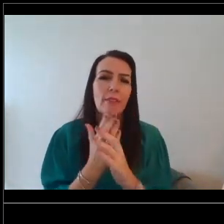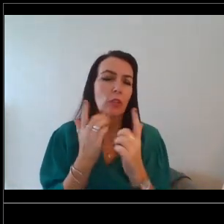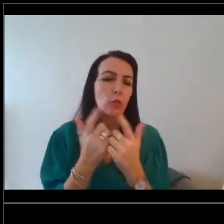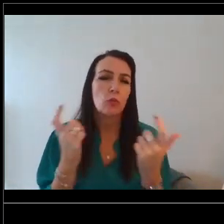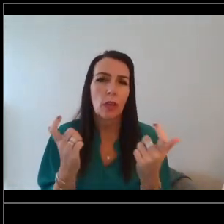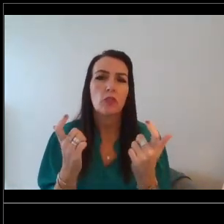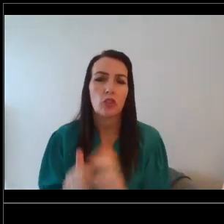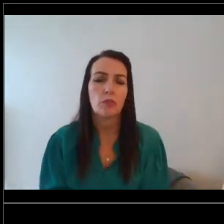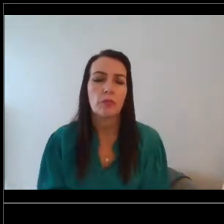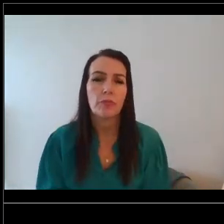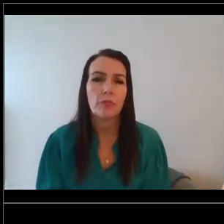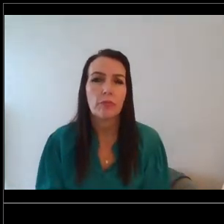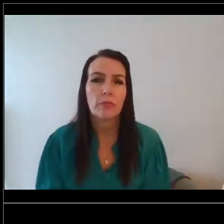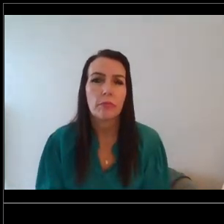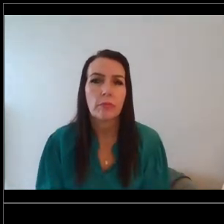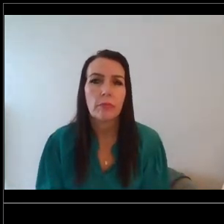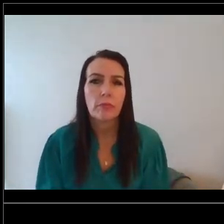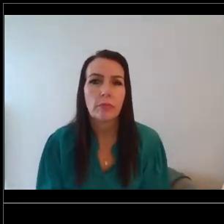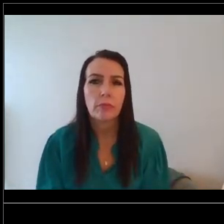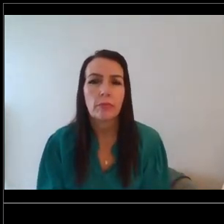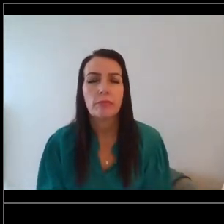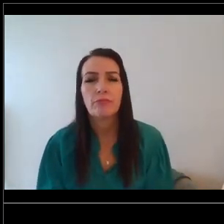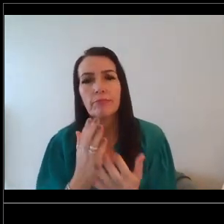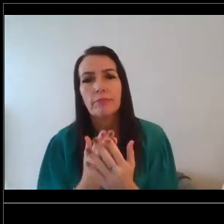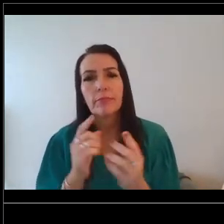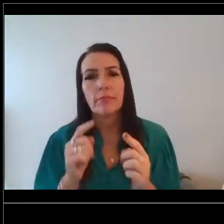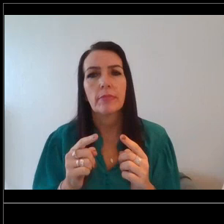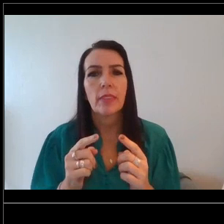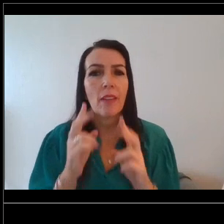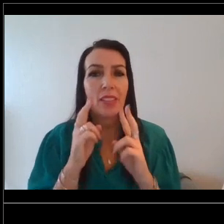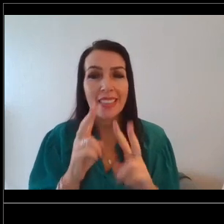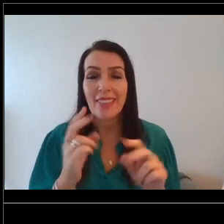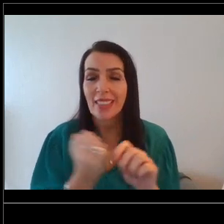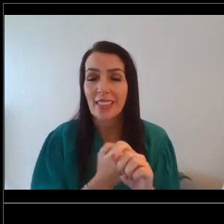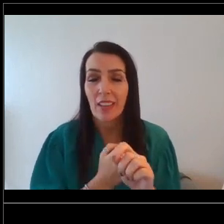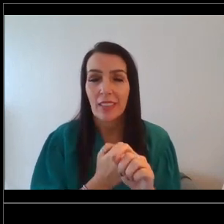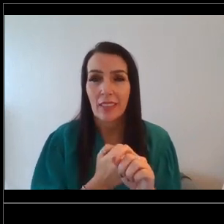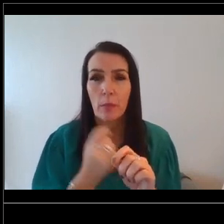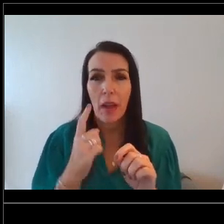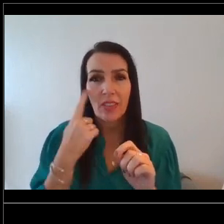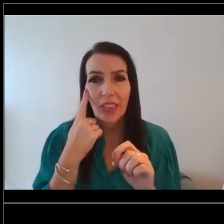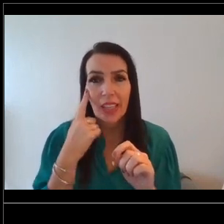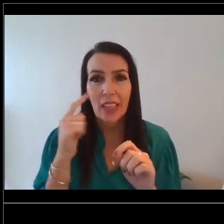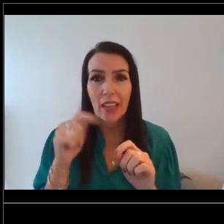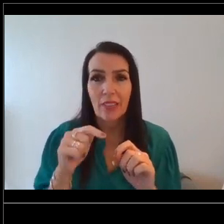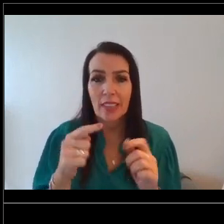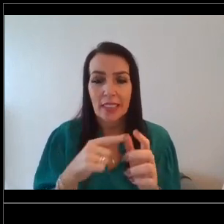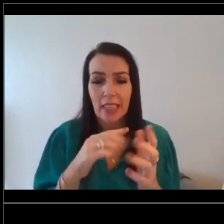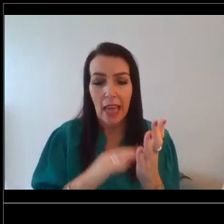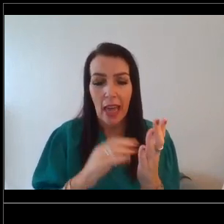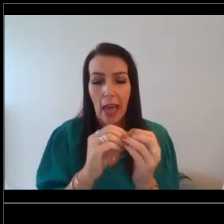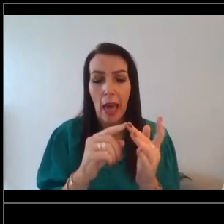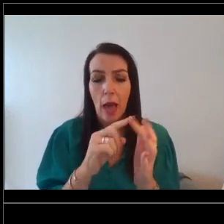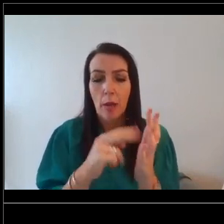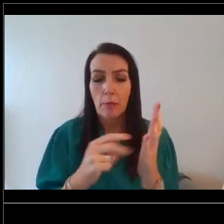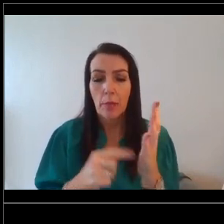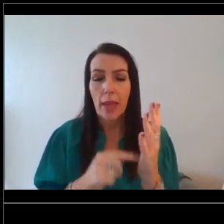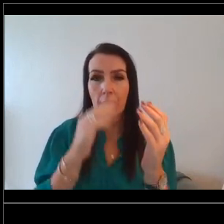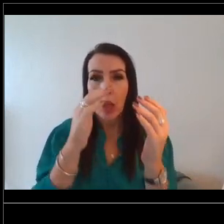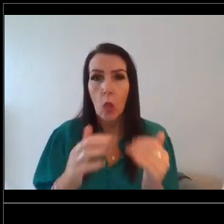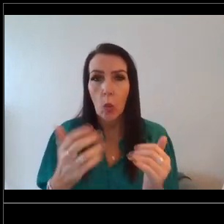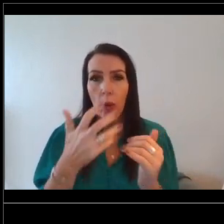those. Again, I haven't seen this done yet, but I think these ambient loop heat pumps might be a good long-term solution